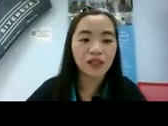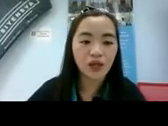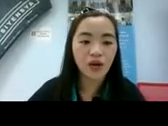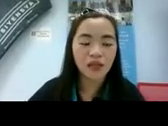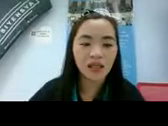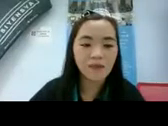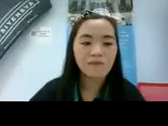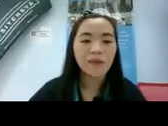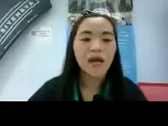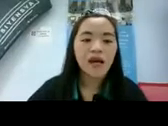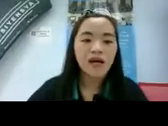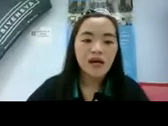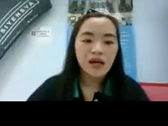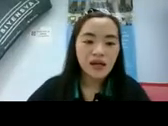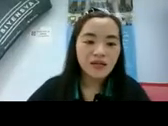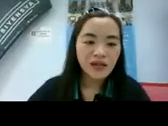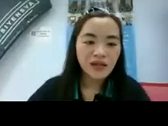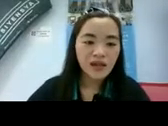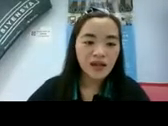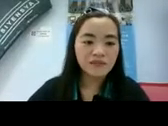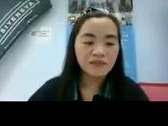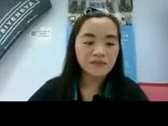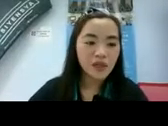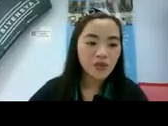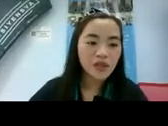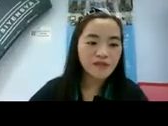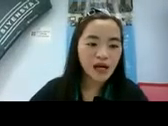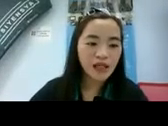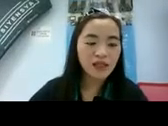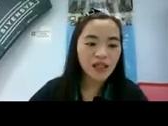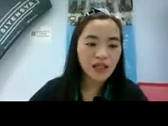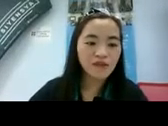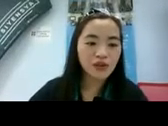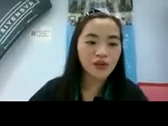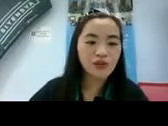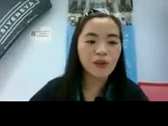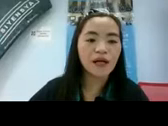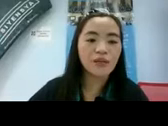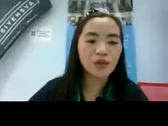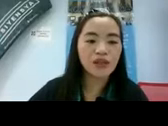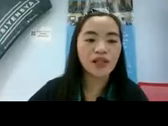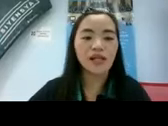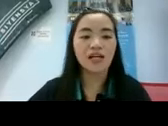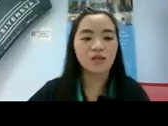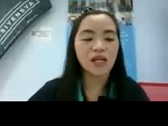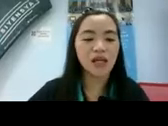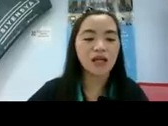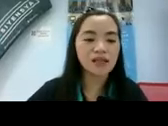a virtual opening and then to be followed in the afternoon by remote